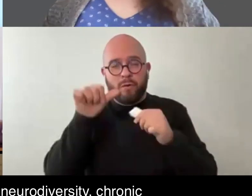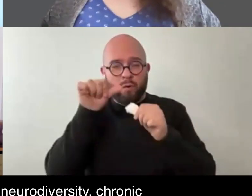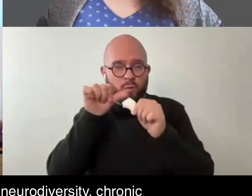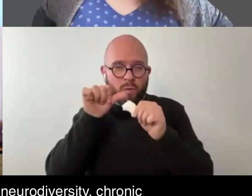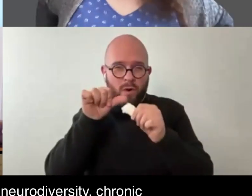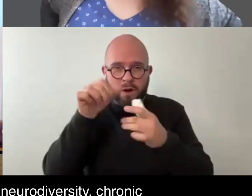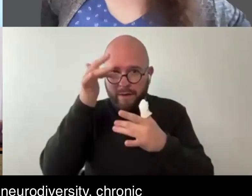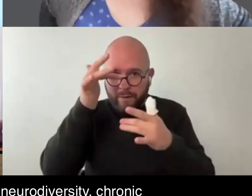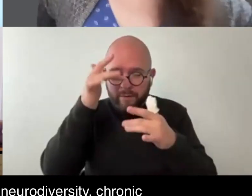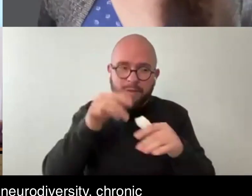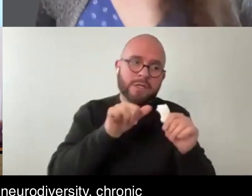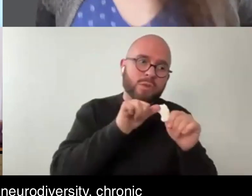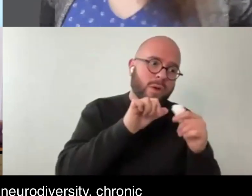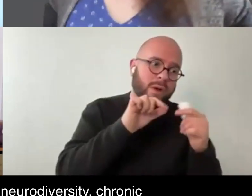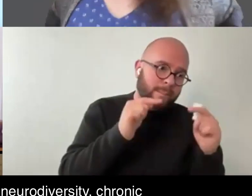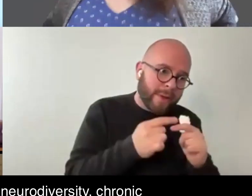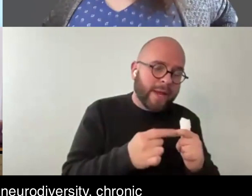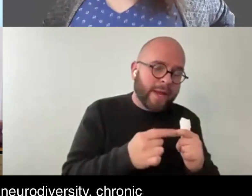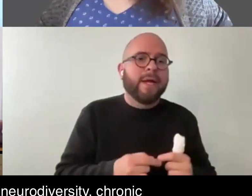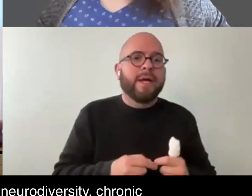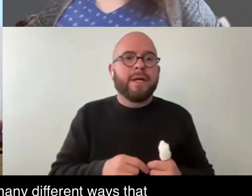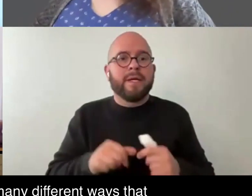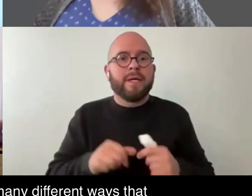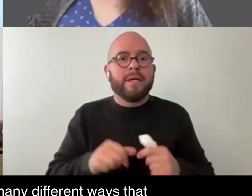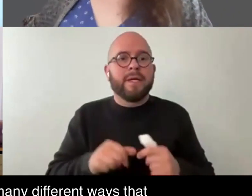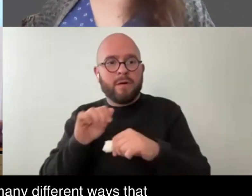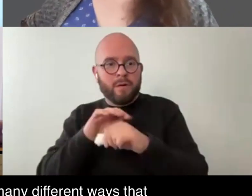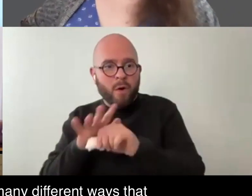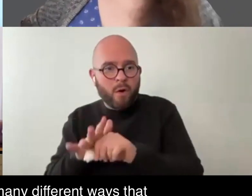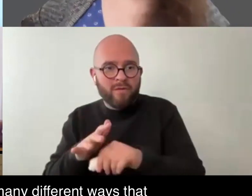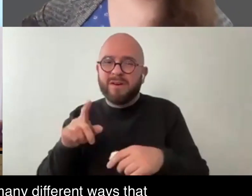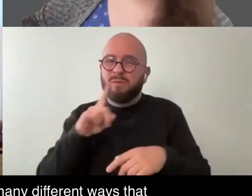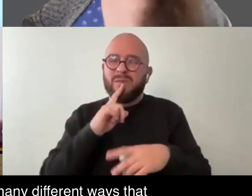chronic pain, long COVID, right? There's so many